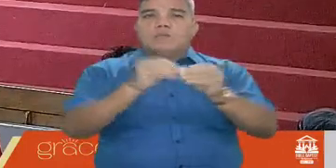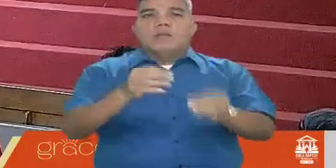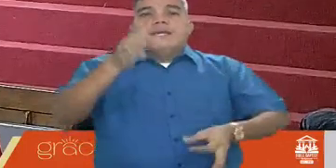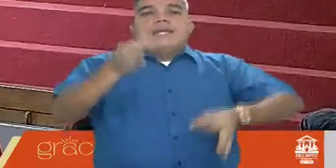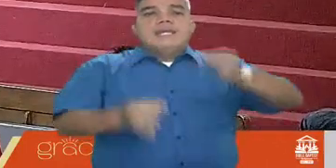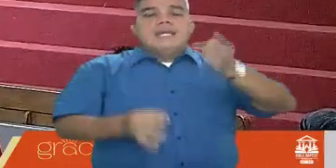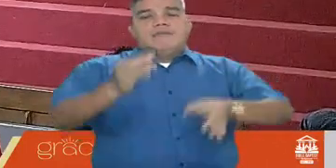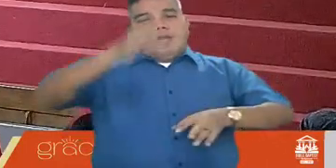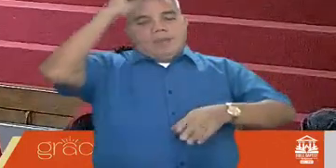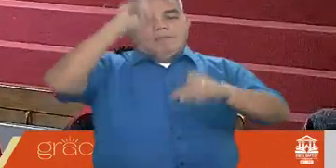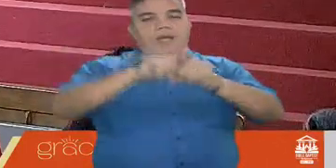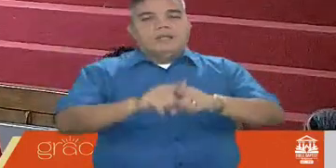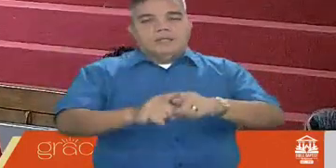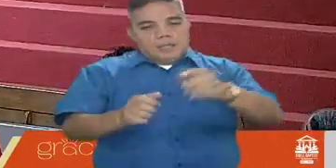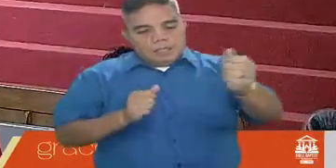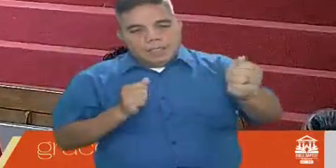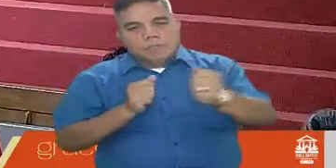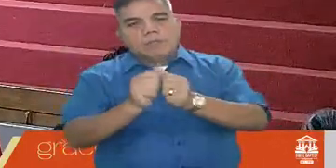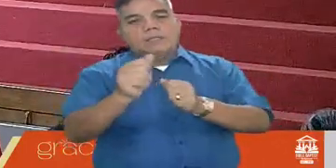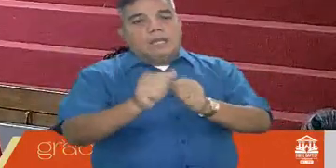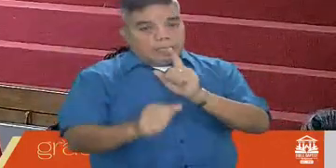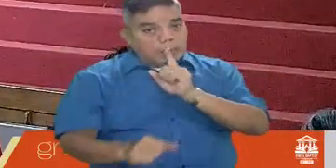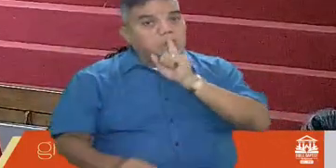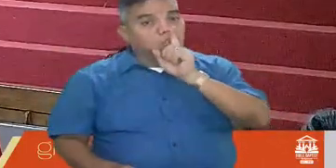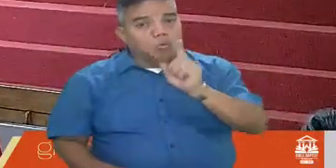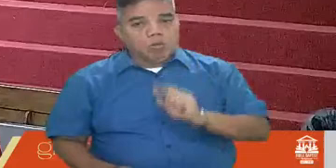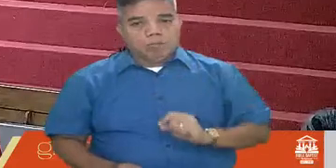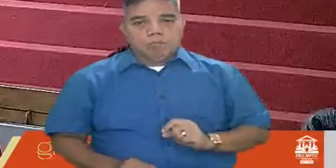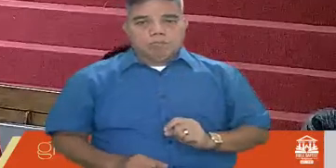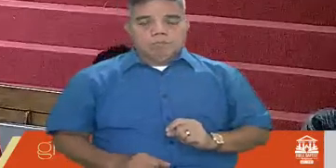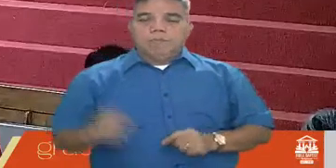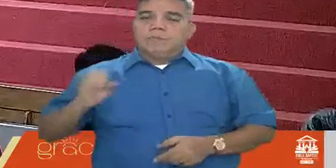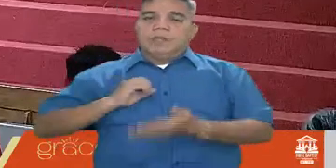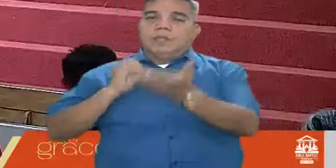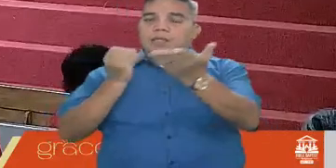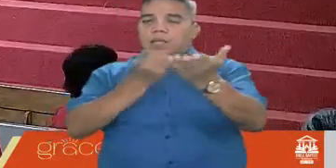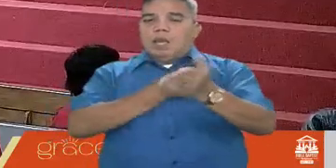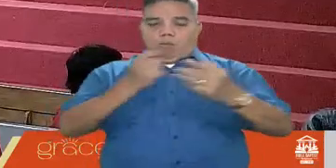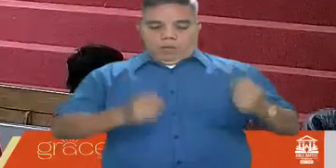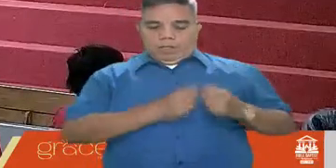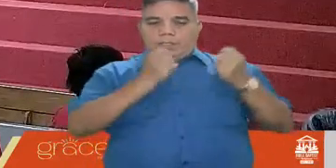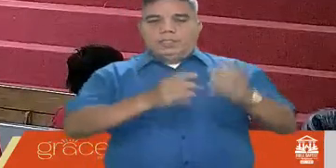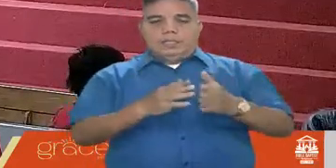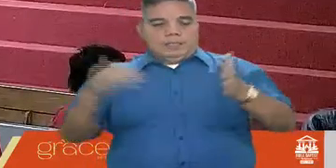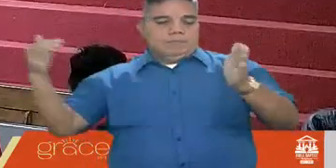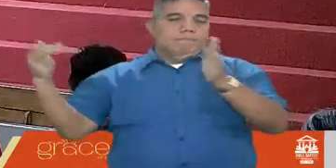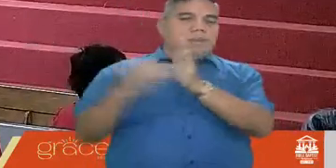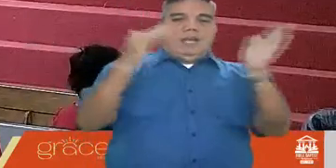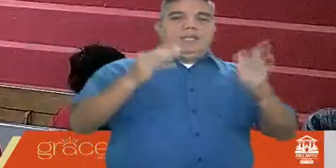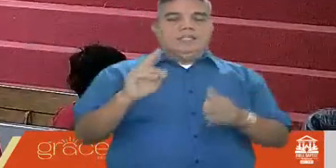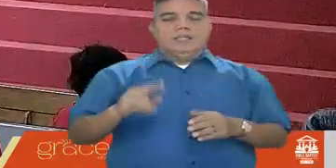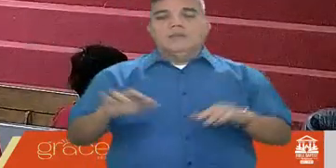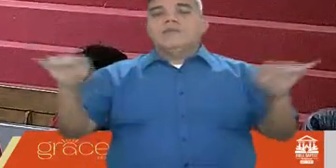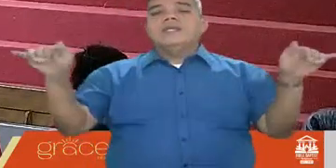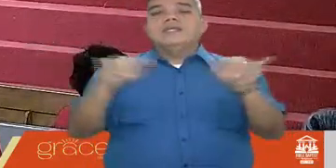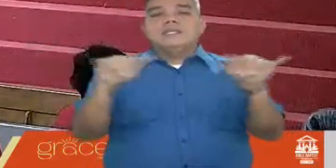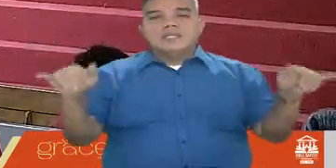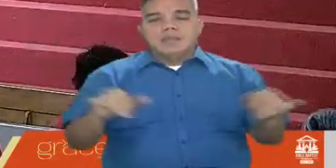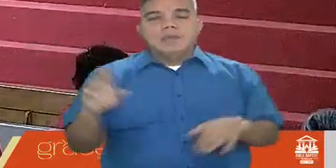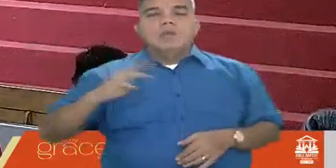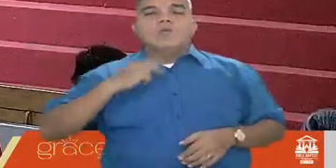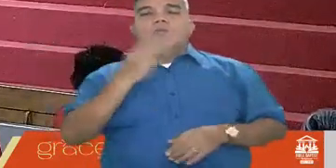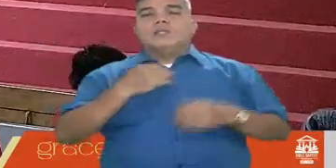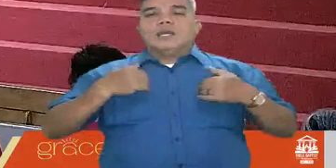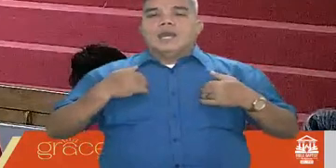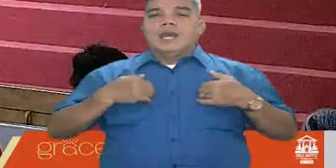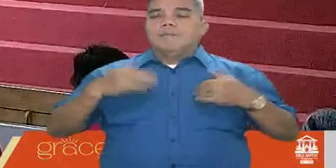"Moreover, if thy brother shall trespass," so siguro na, nga ang atong igsoon mo trespass against naton. In the same way that